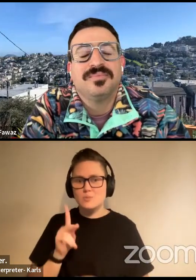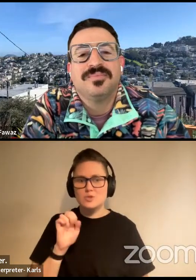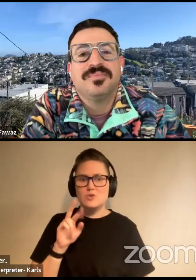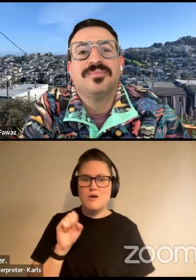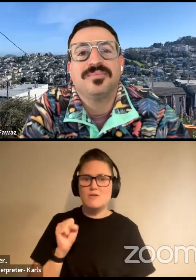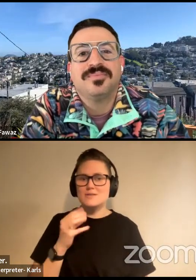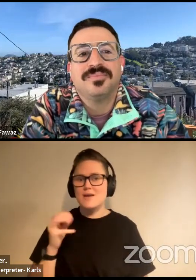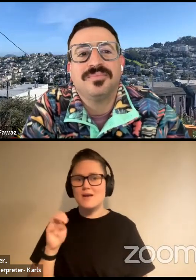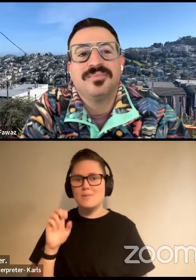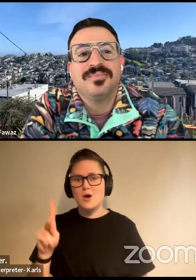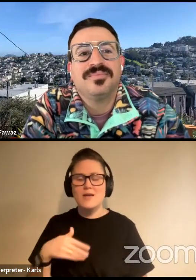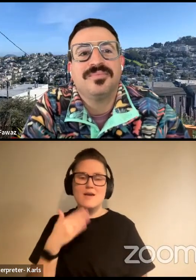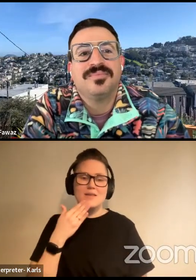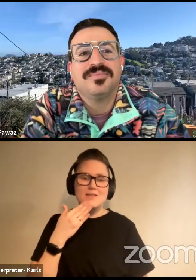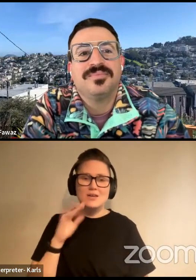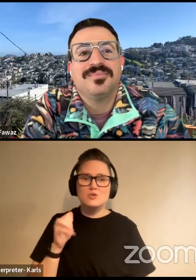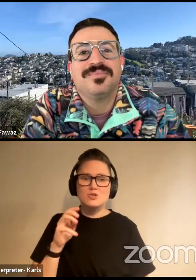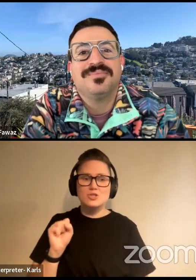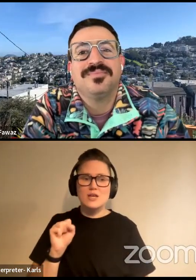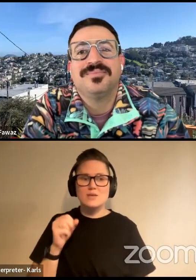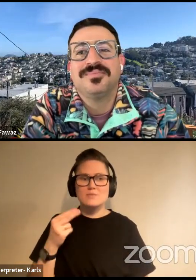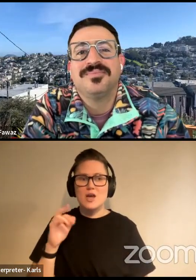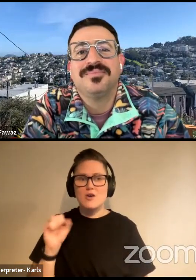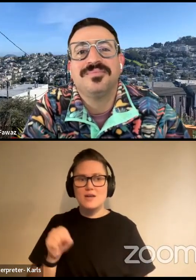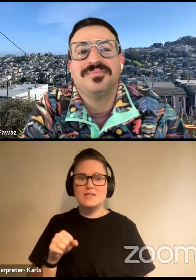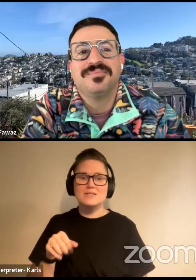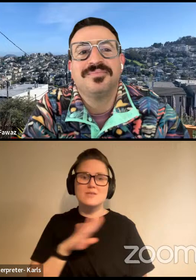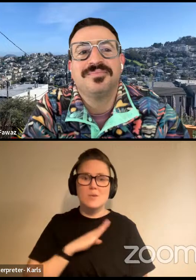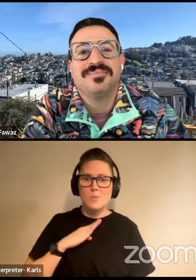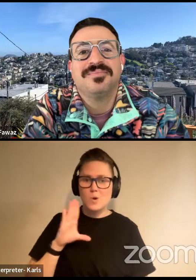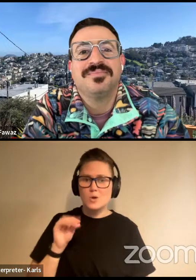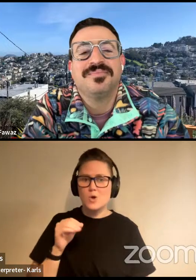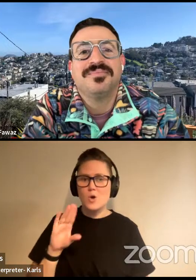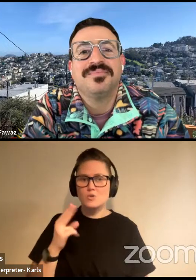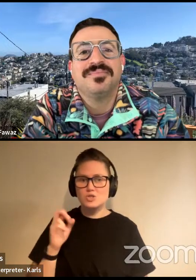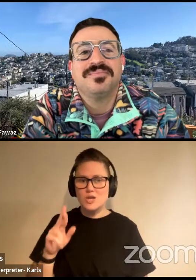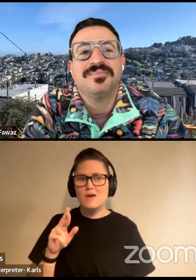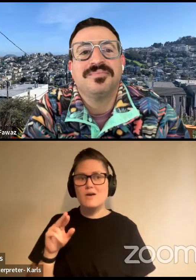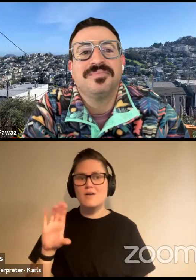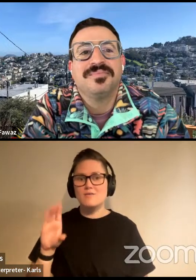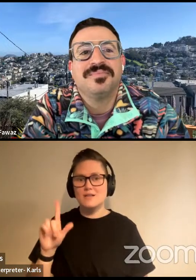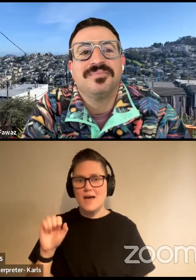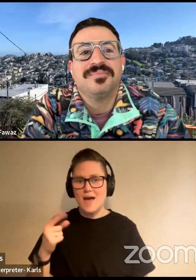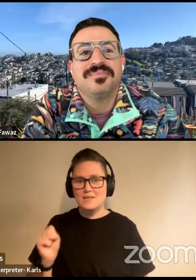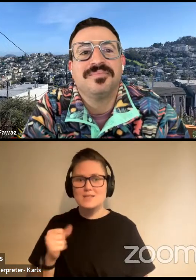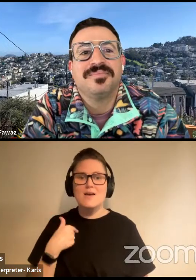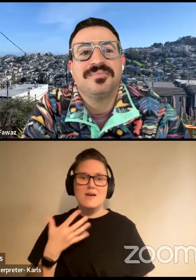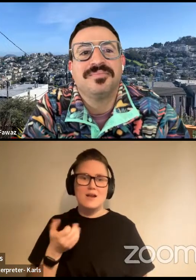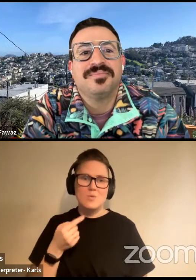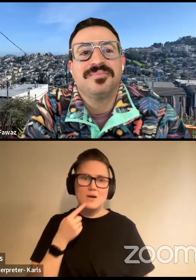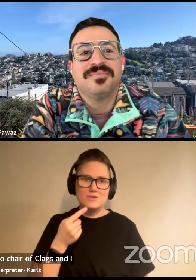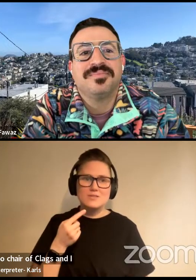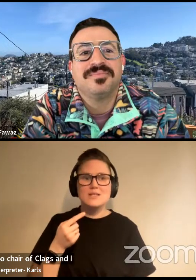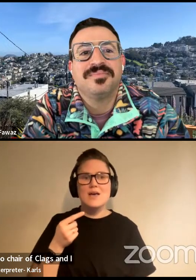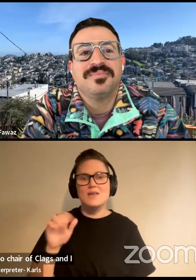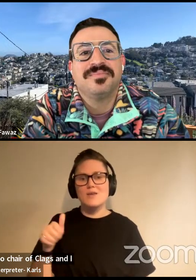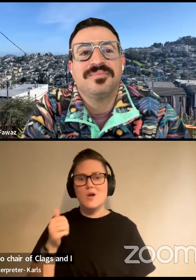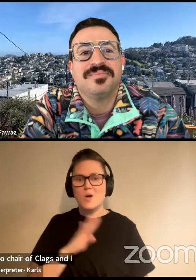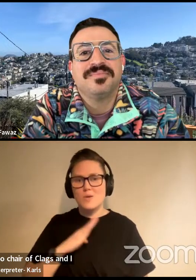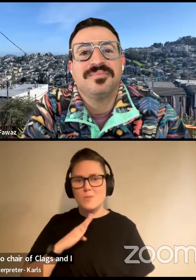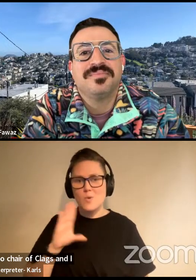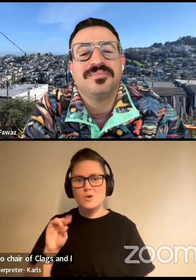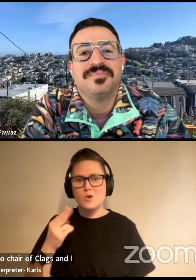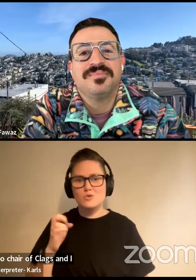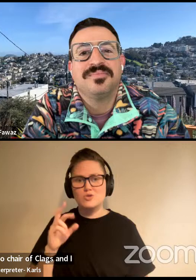Mark. Thanks, James Harris, the board co-chair of CLAGS. And I just want to say Laura Westengard's name, our other board co-chairs. These are